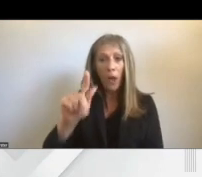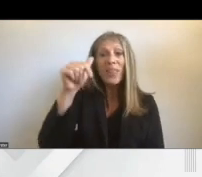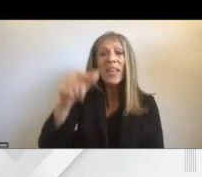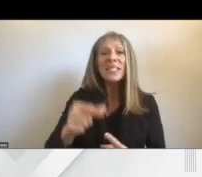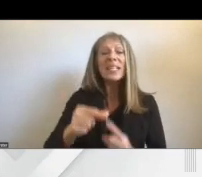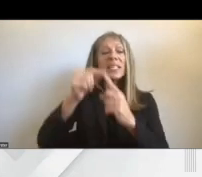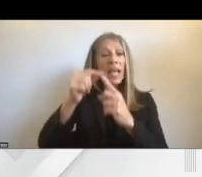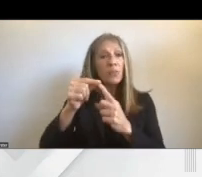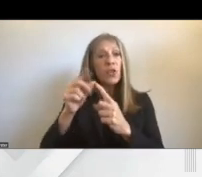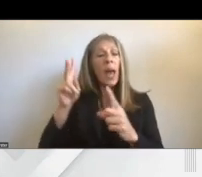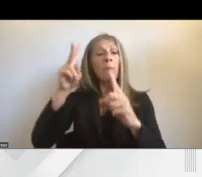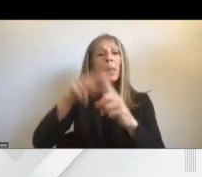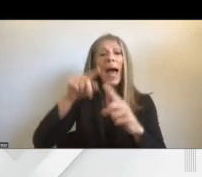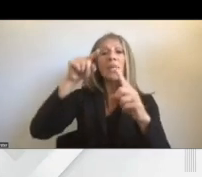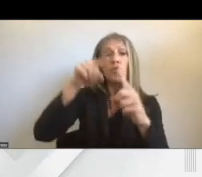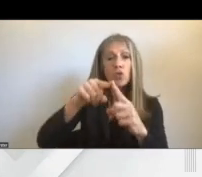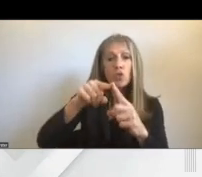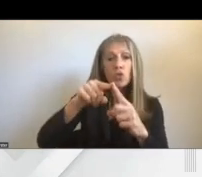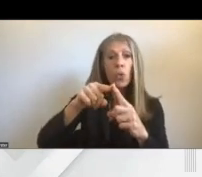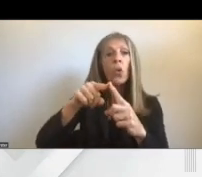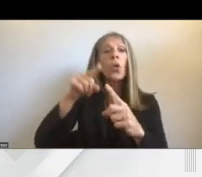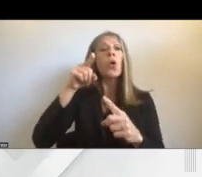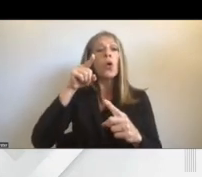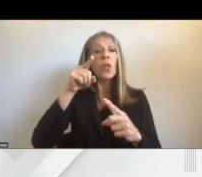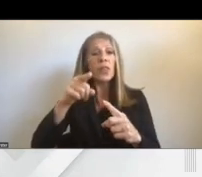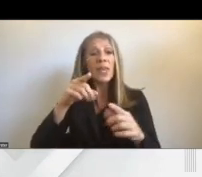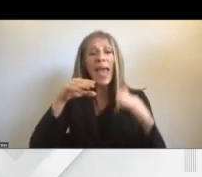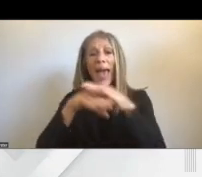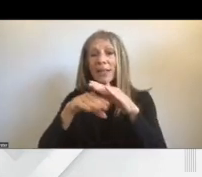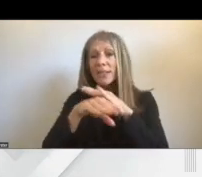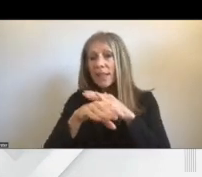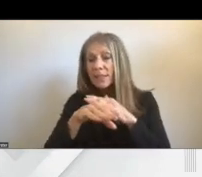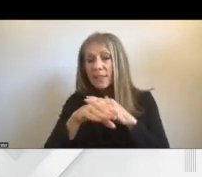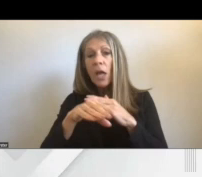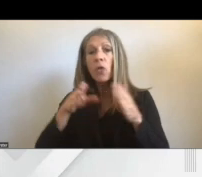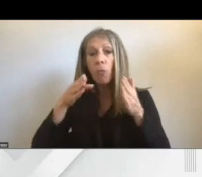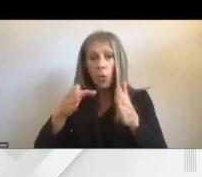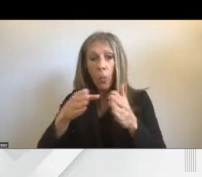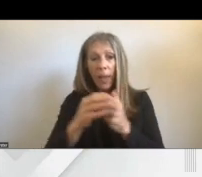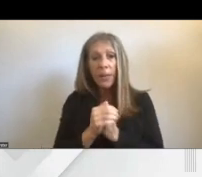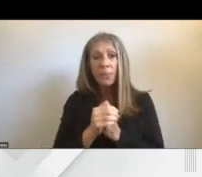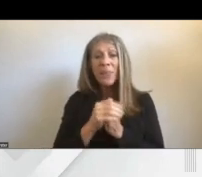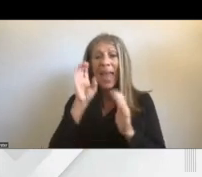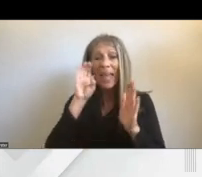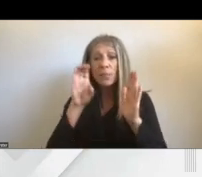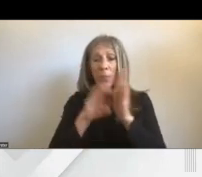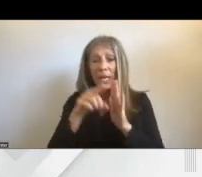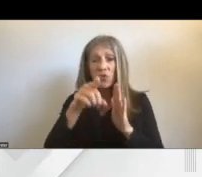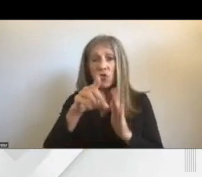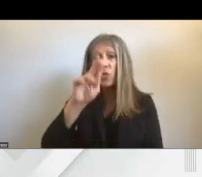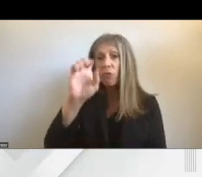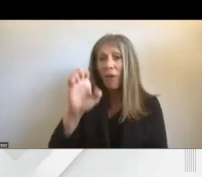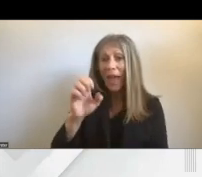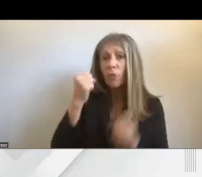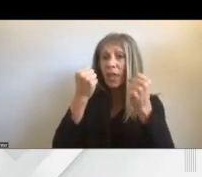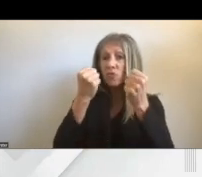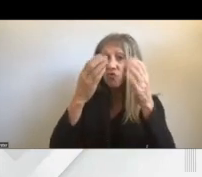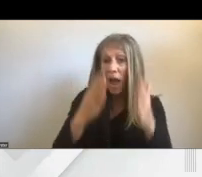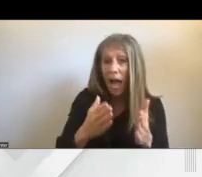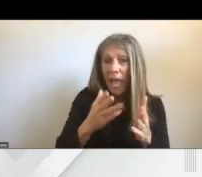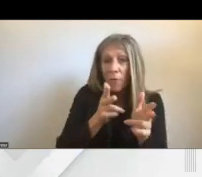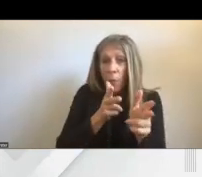applies to the pedestrian access route in the roadway. So as pictured, the route that a driver